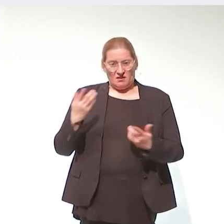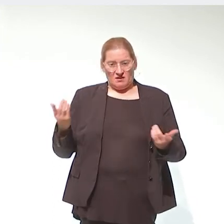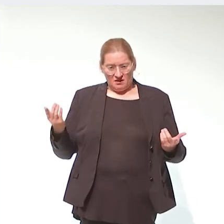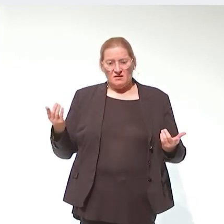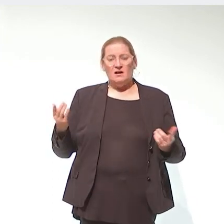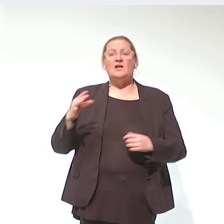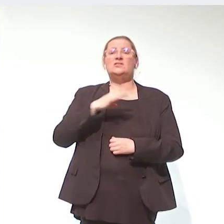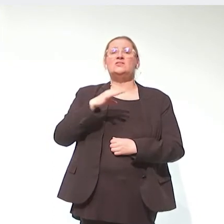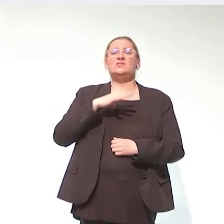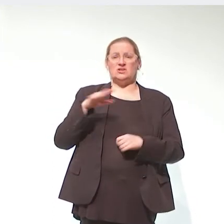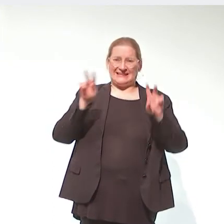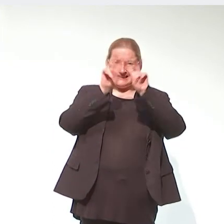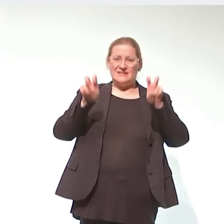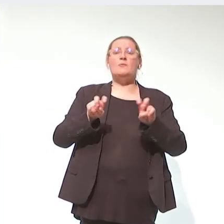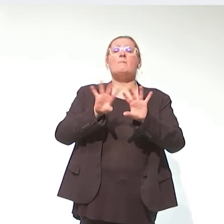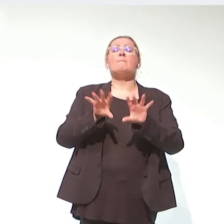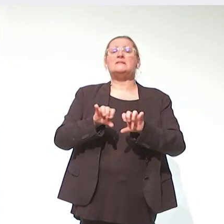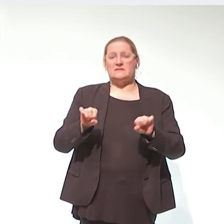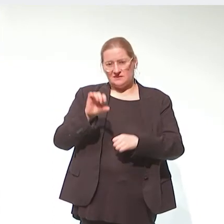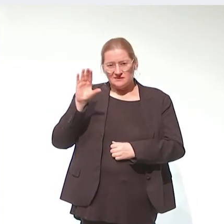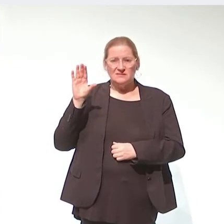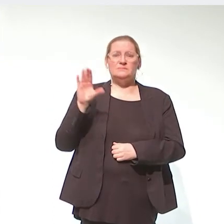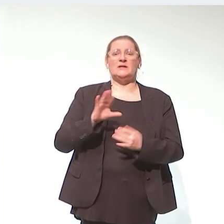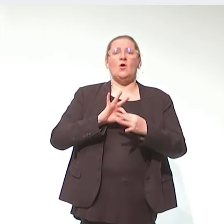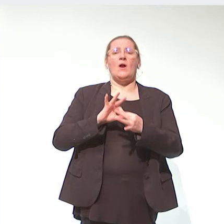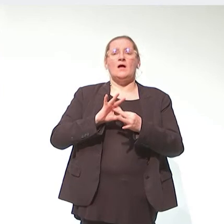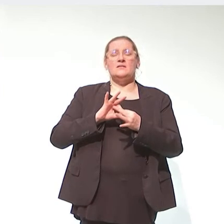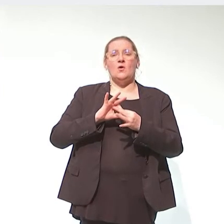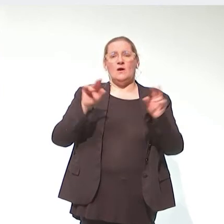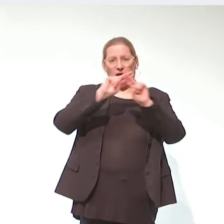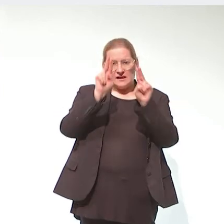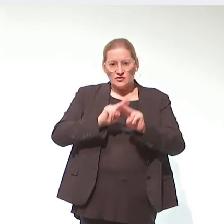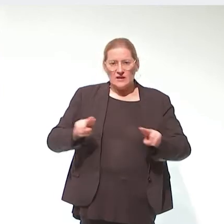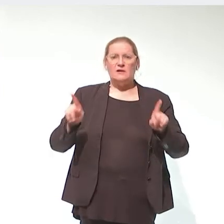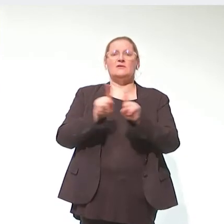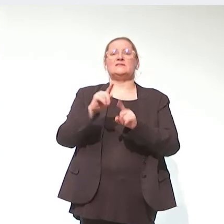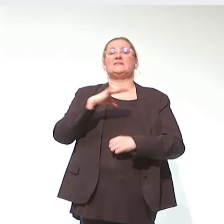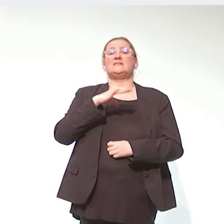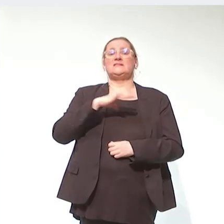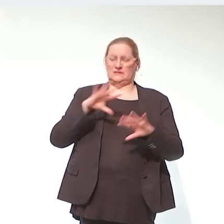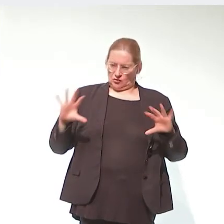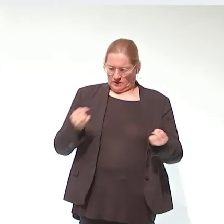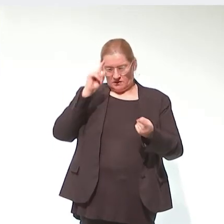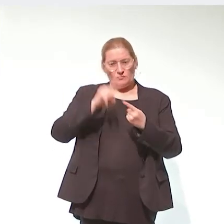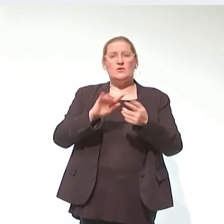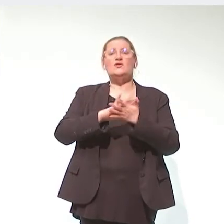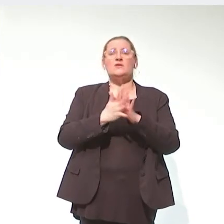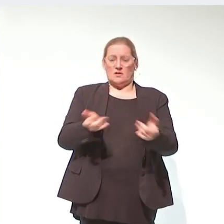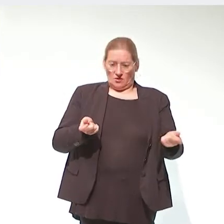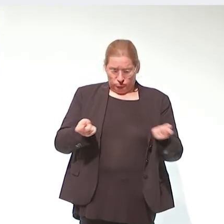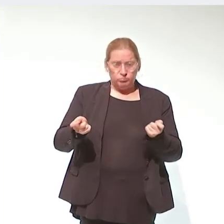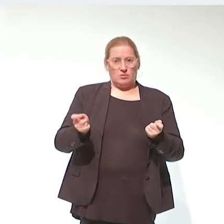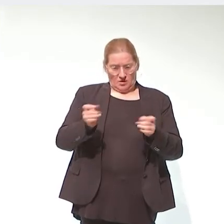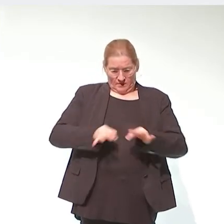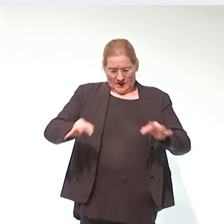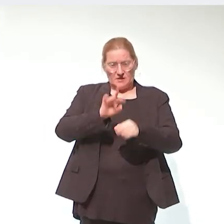But I have a master's degree in international relations. I have skills to help me